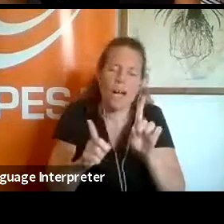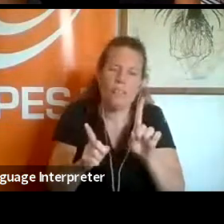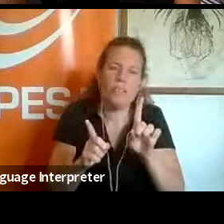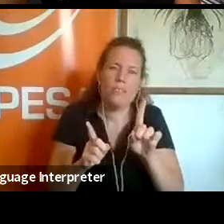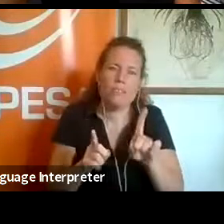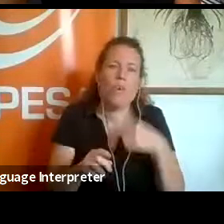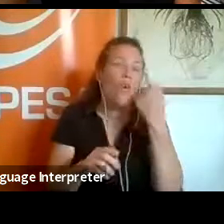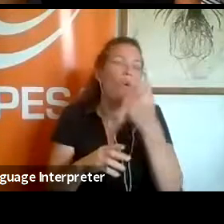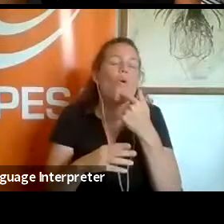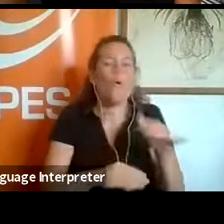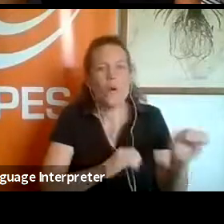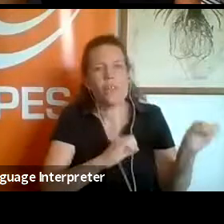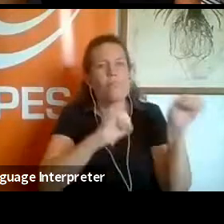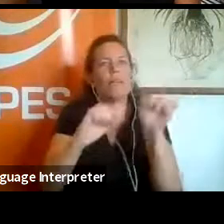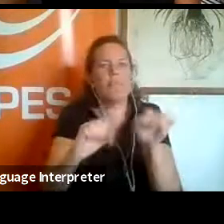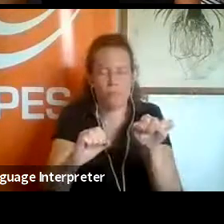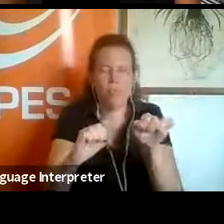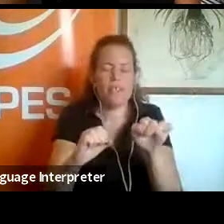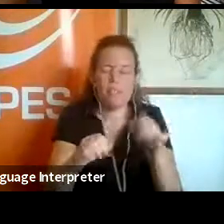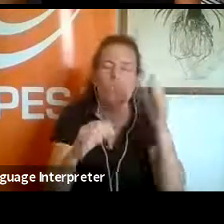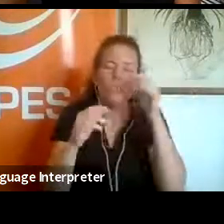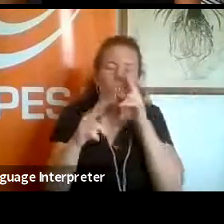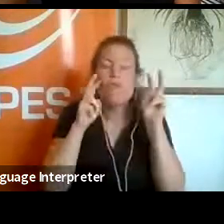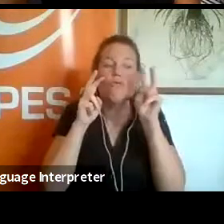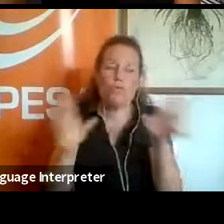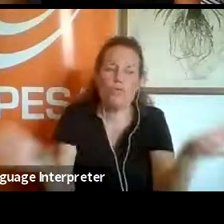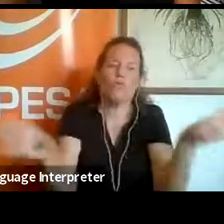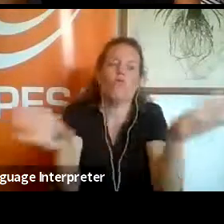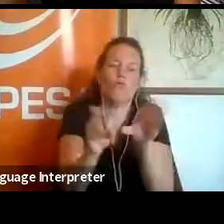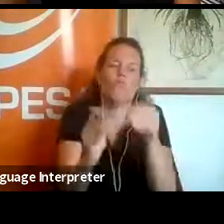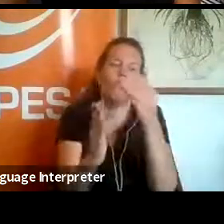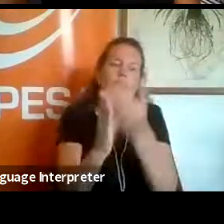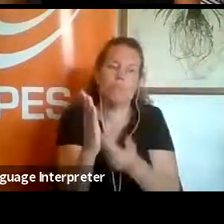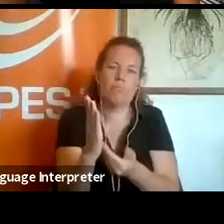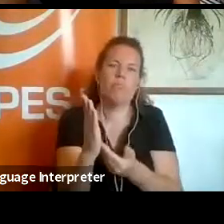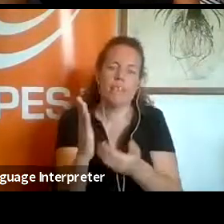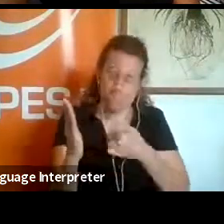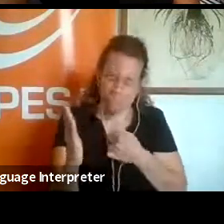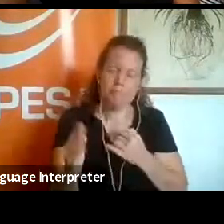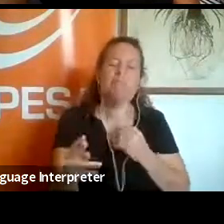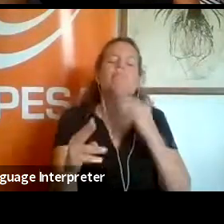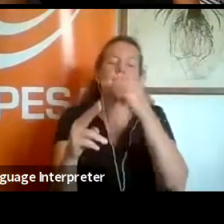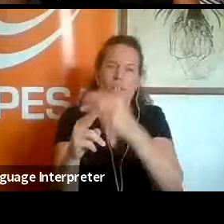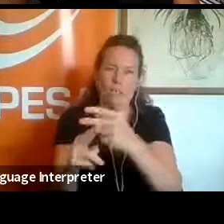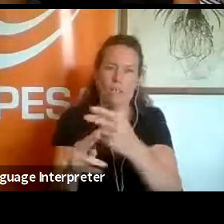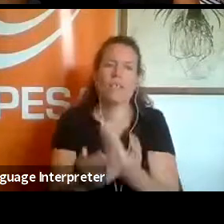participated, and to a large extent, it's somewhere we can take off from, which I completely agree with.